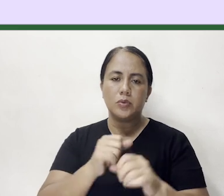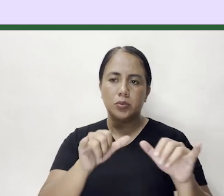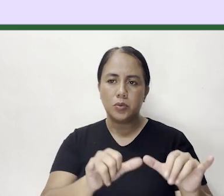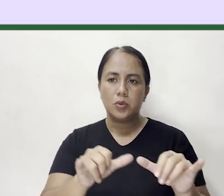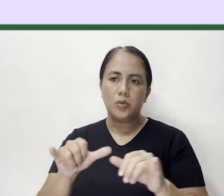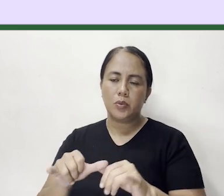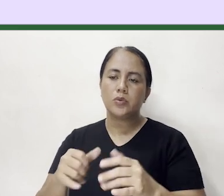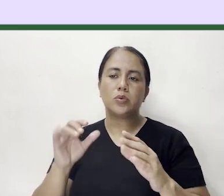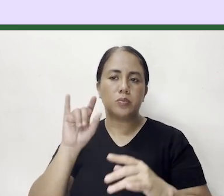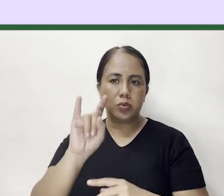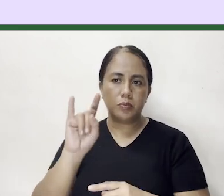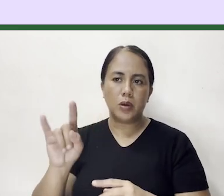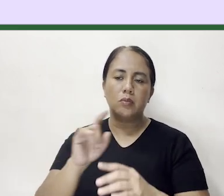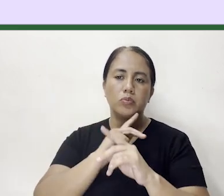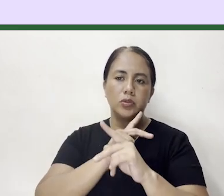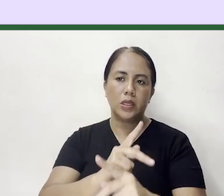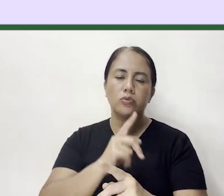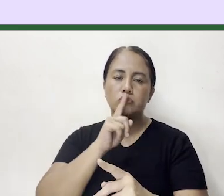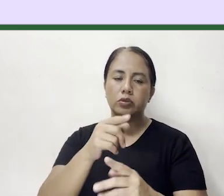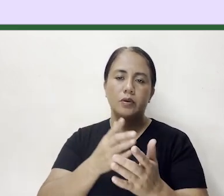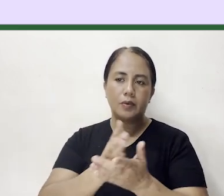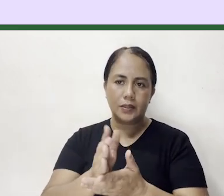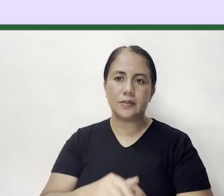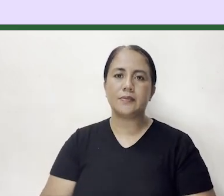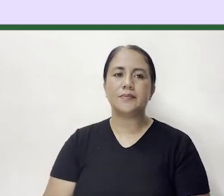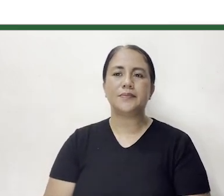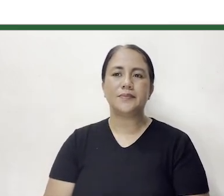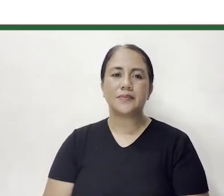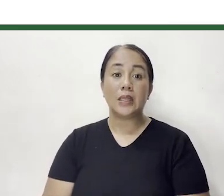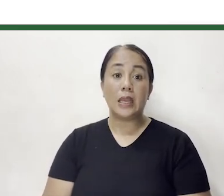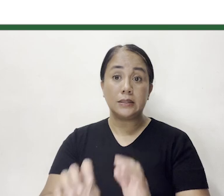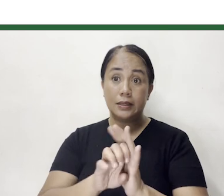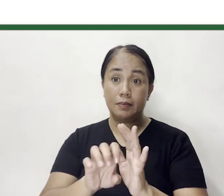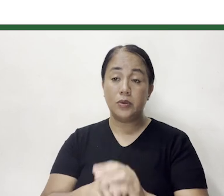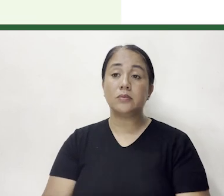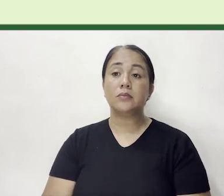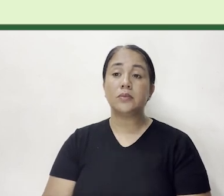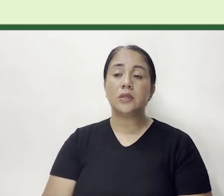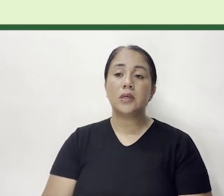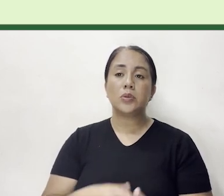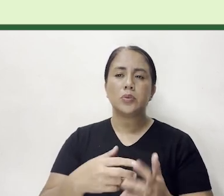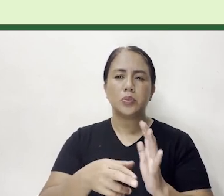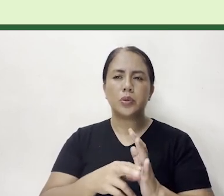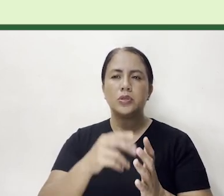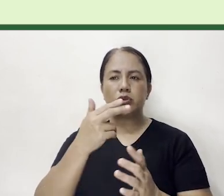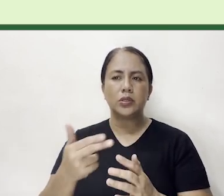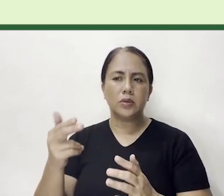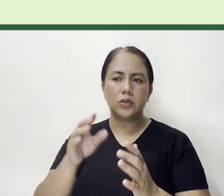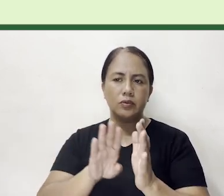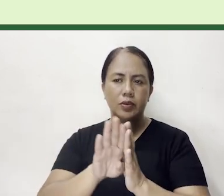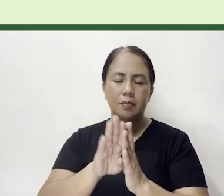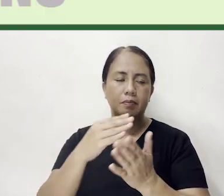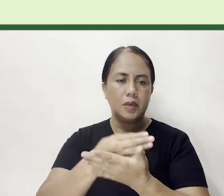implementing concrete measures to promote, protect, and ensure their rights. Examples: reviewing